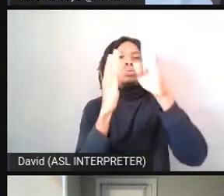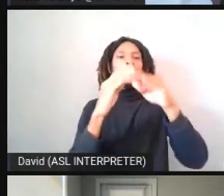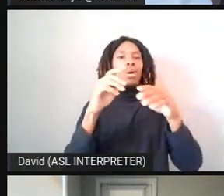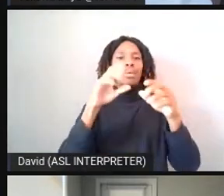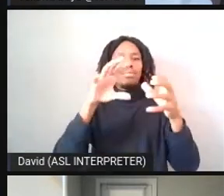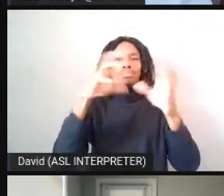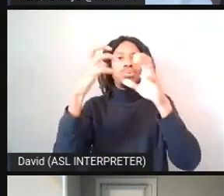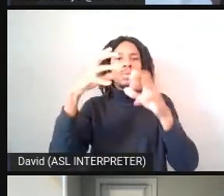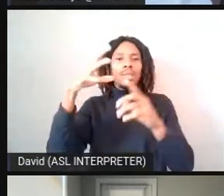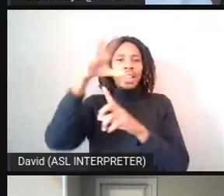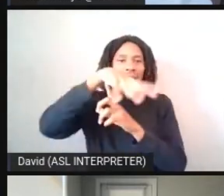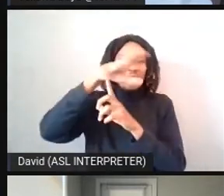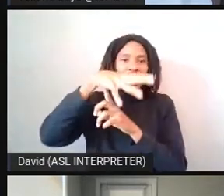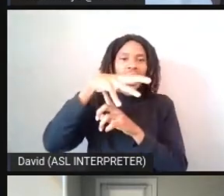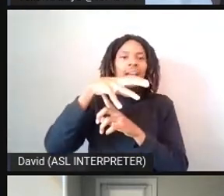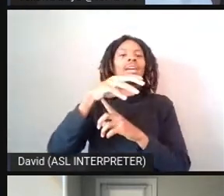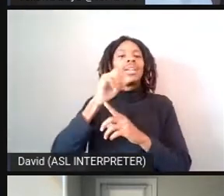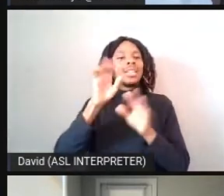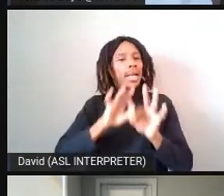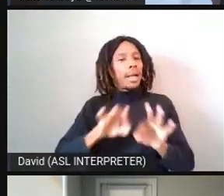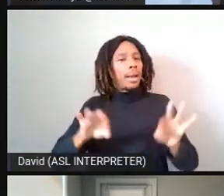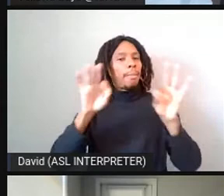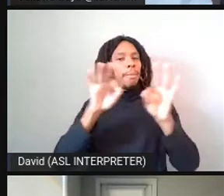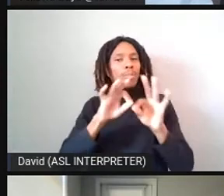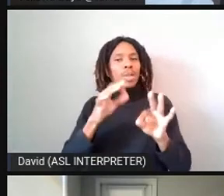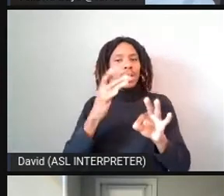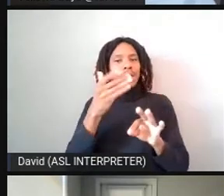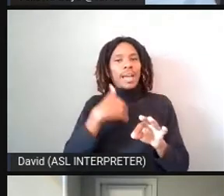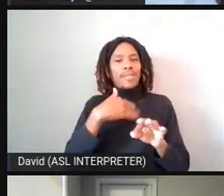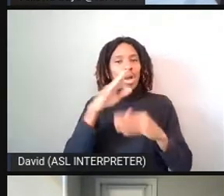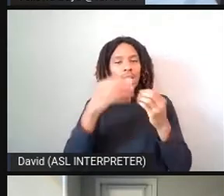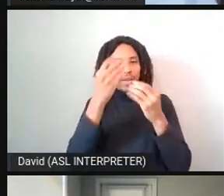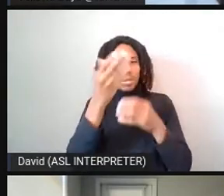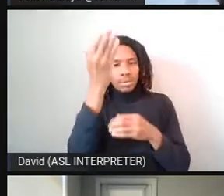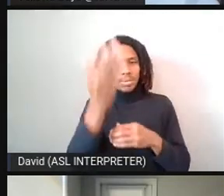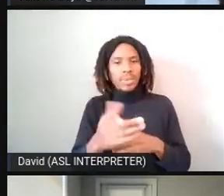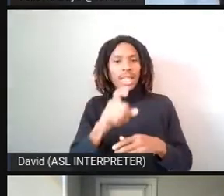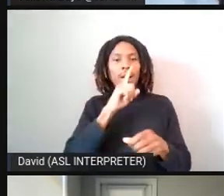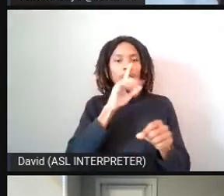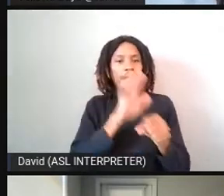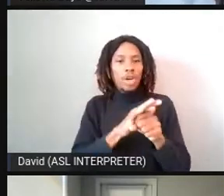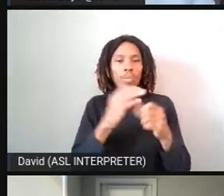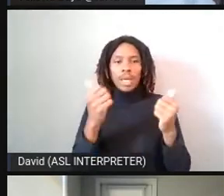anything, right? That is why these things are here. So you need to also confirm